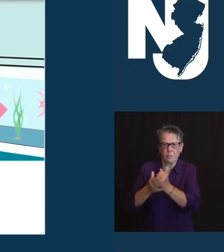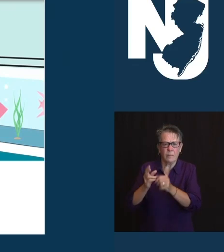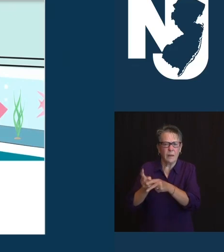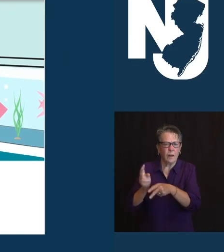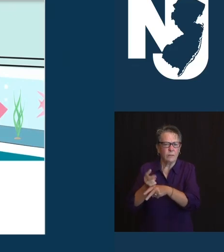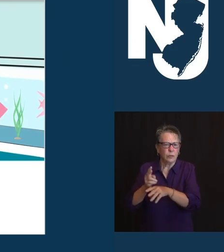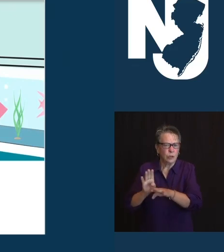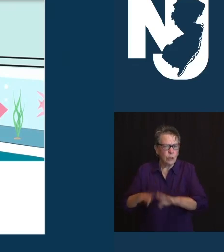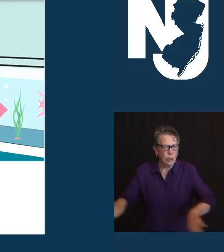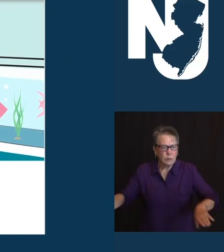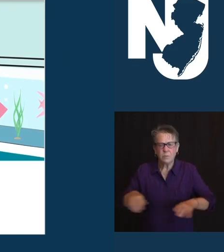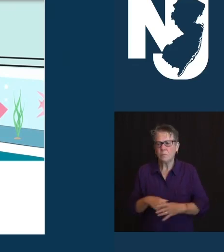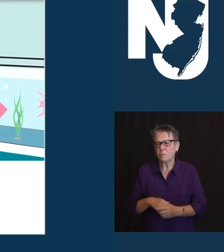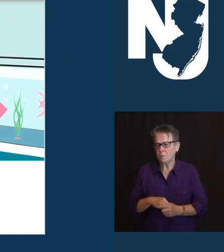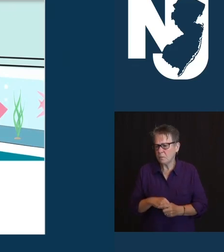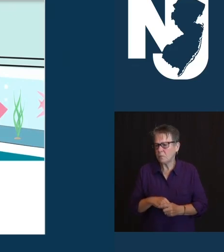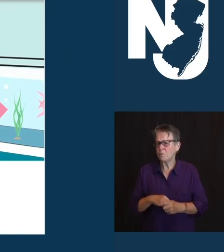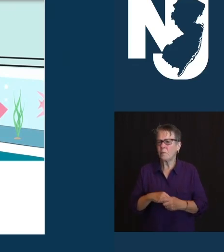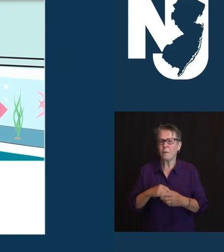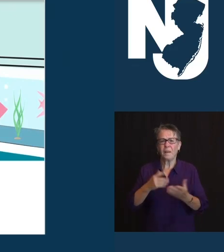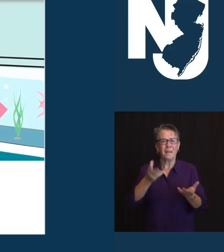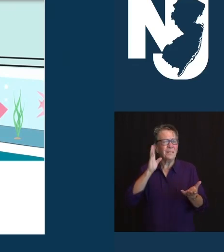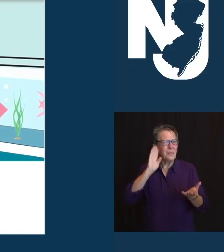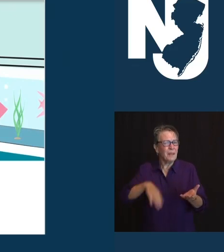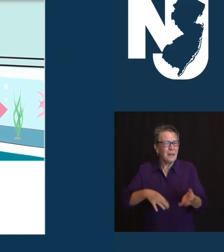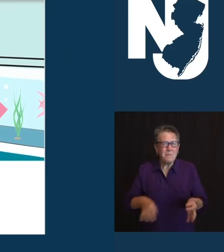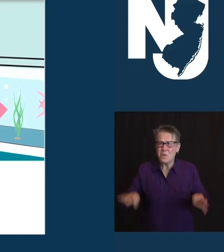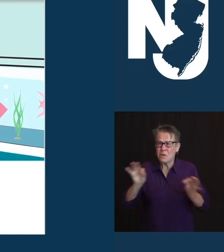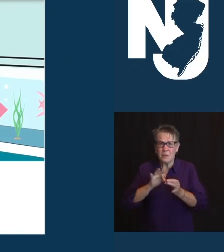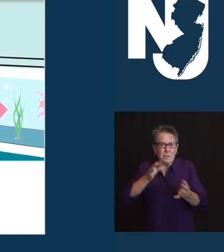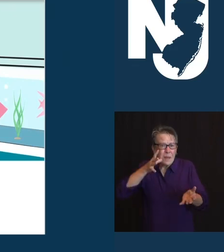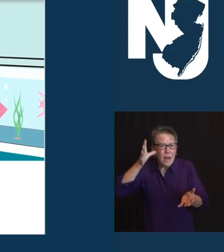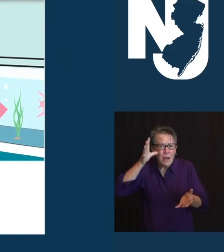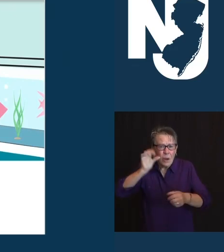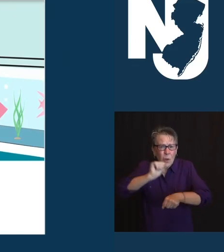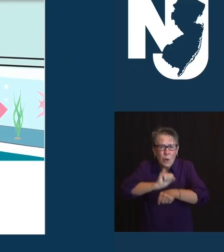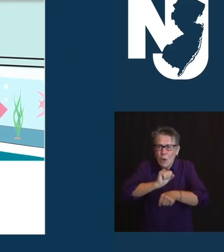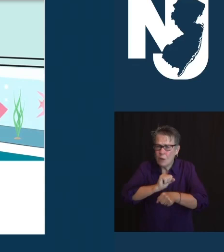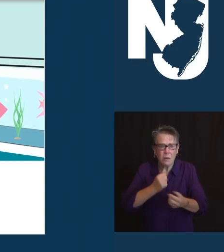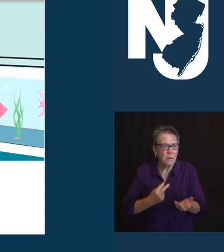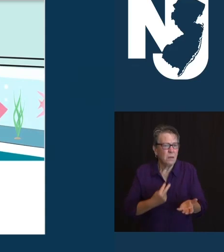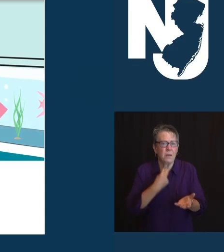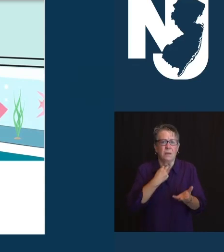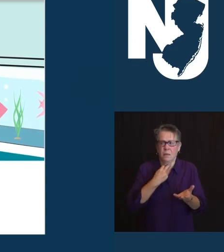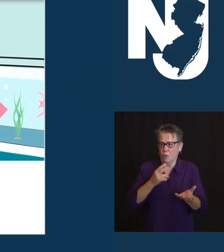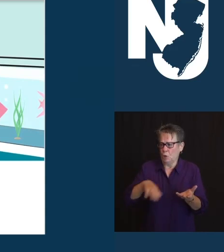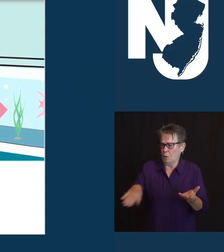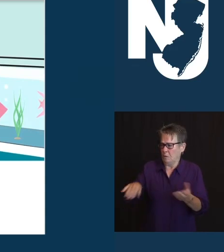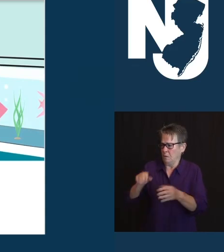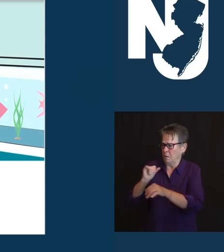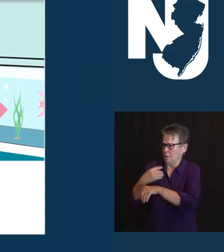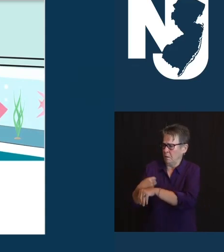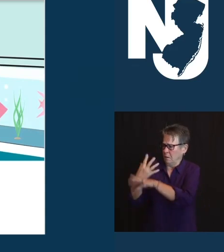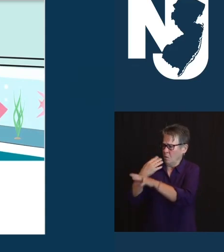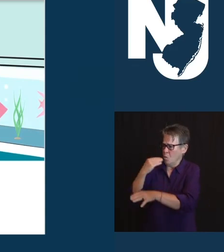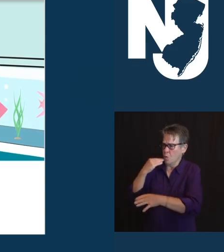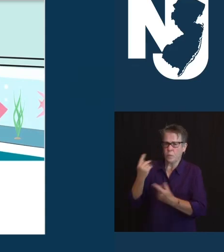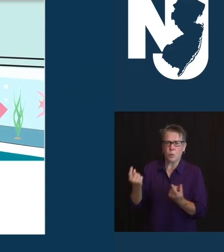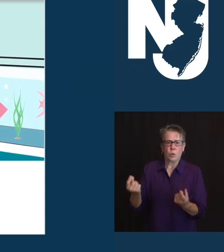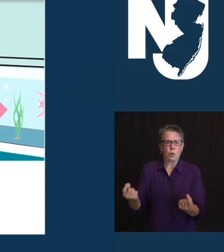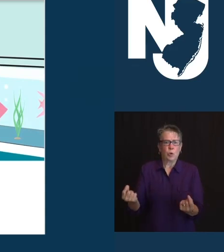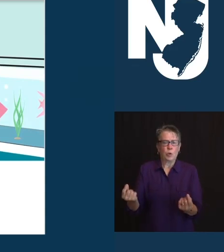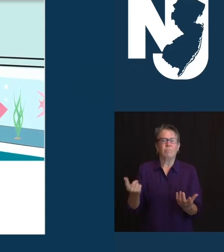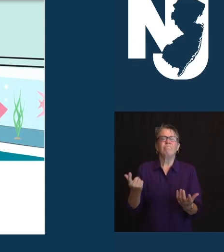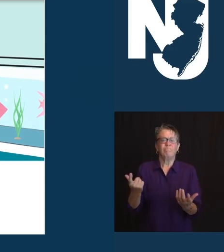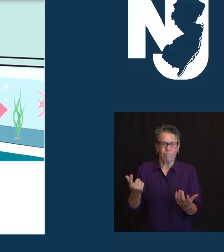our vital child care providers. And again, I want to thank Commissioner Carol Johnson, who's outstanding, and her